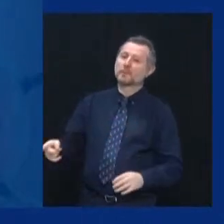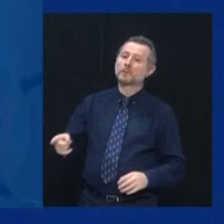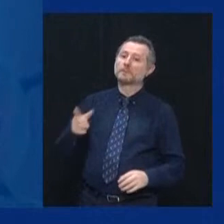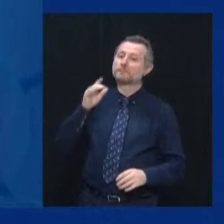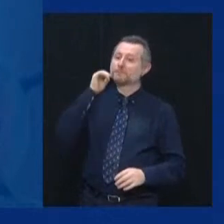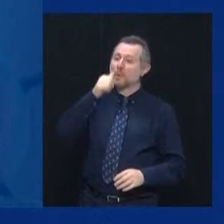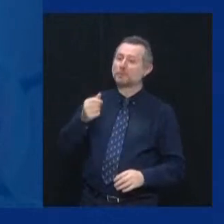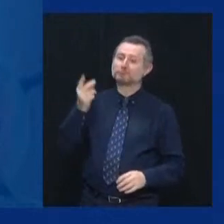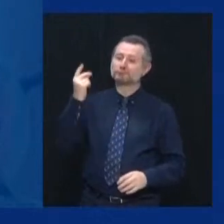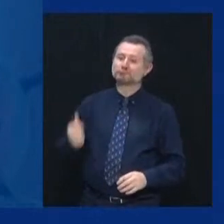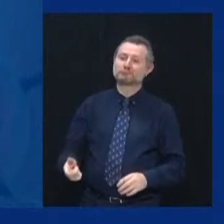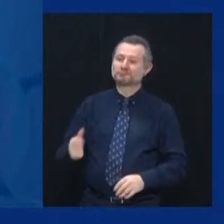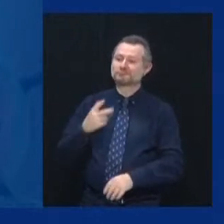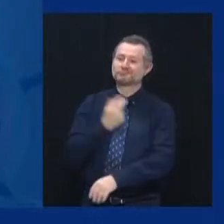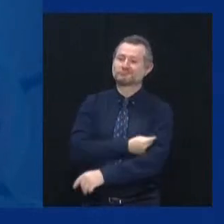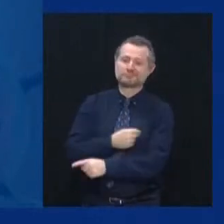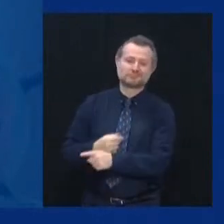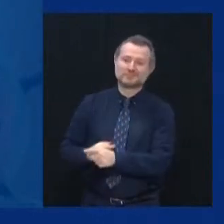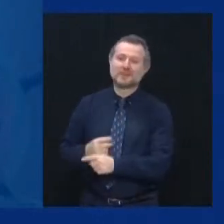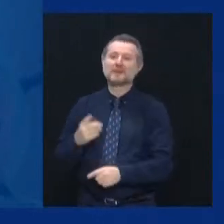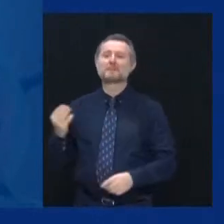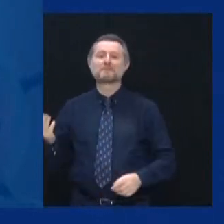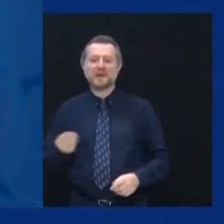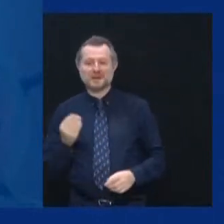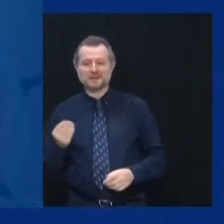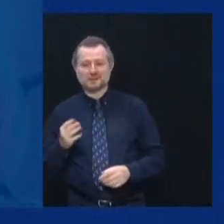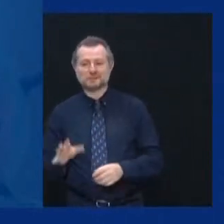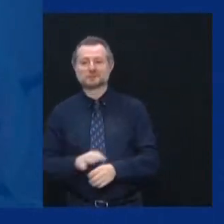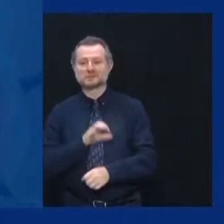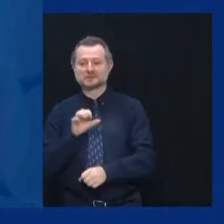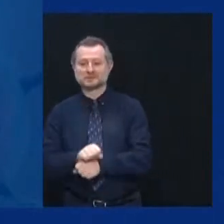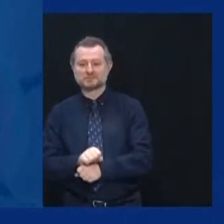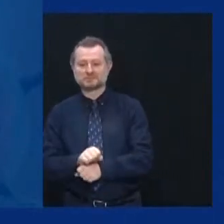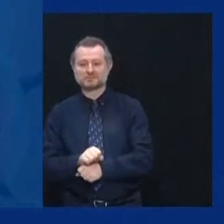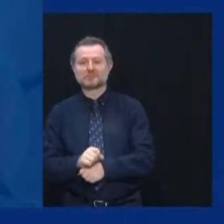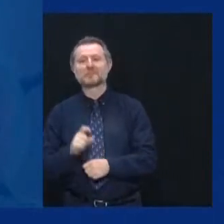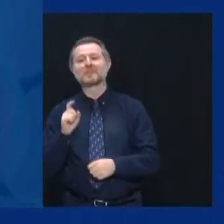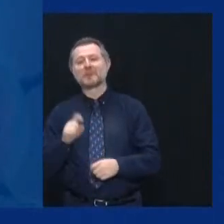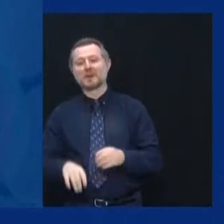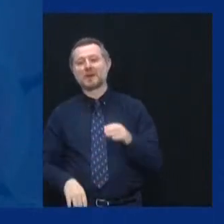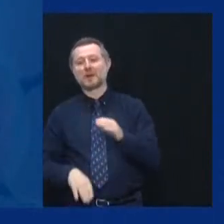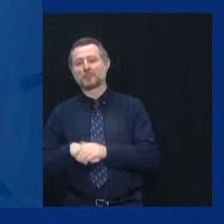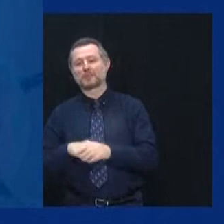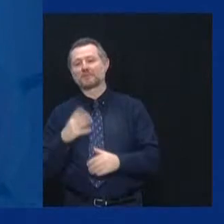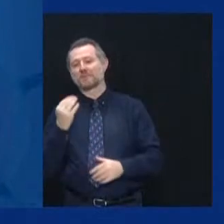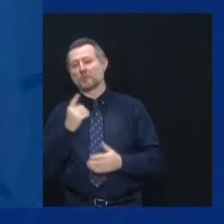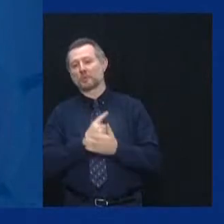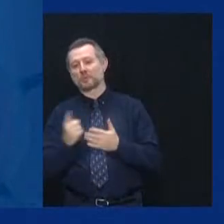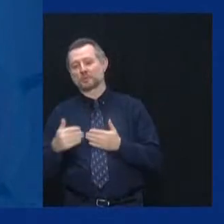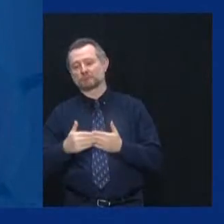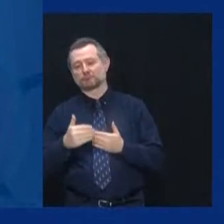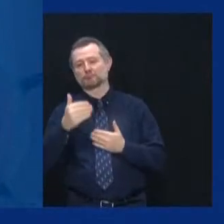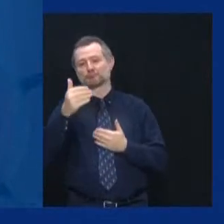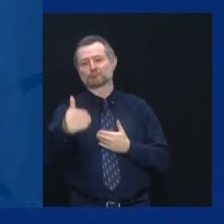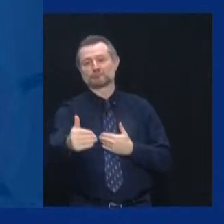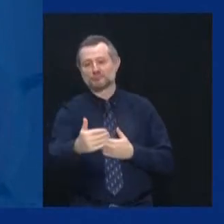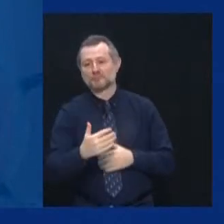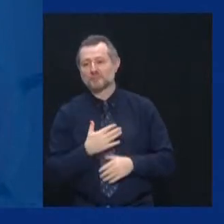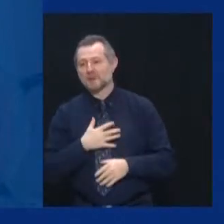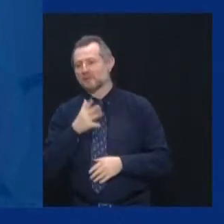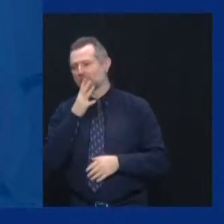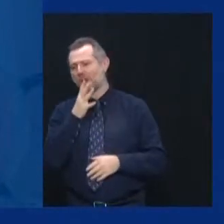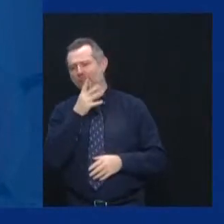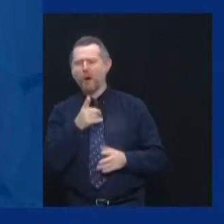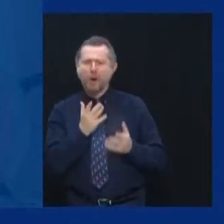tomorrow. Monday you can make a reservation, but it's going to take 14 weeks. My mother is very sweet, and my